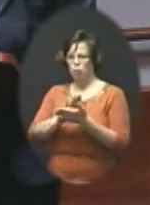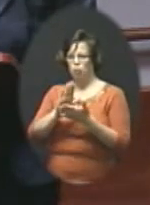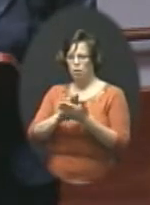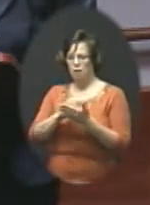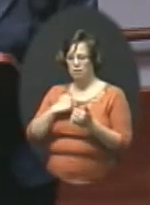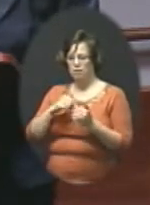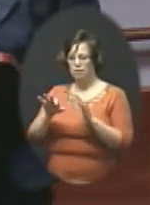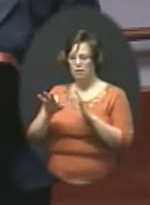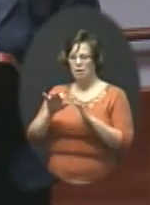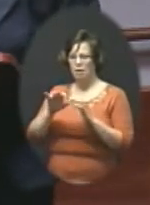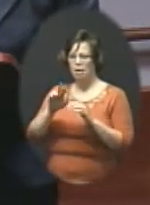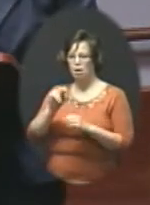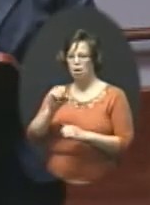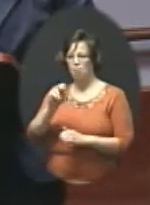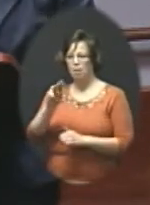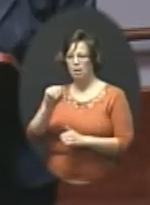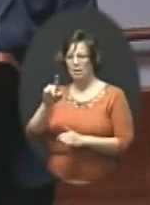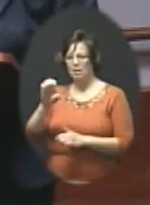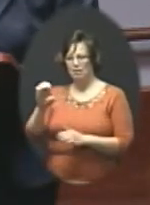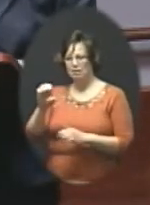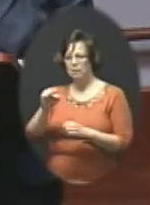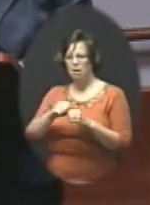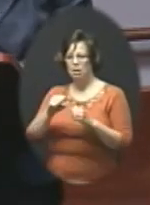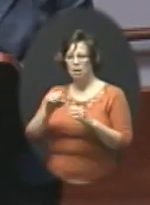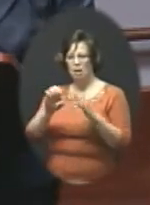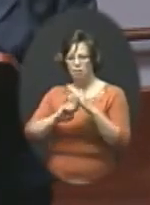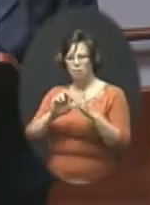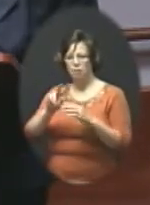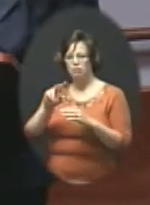for the Kansas Teacher of the Year Award at the elementary and secondary level.